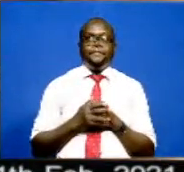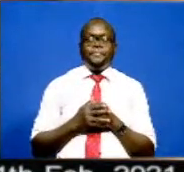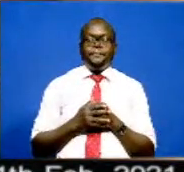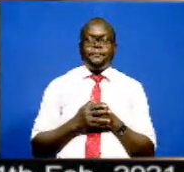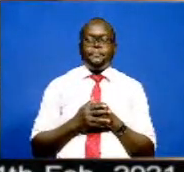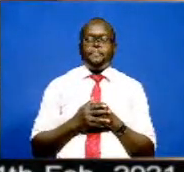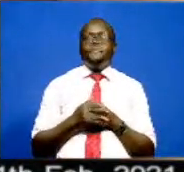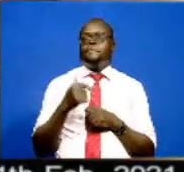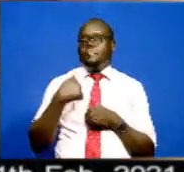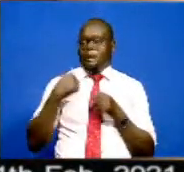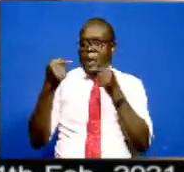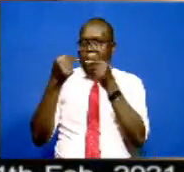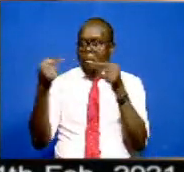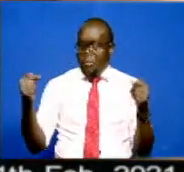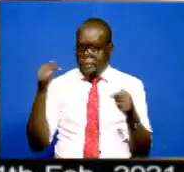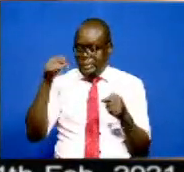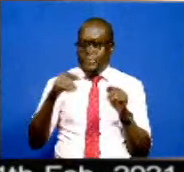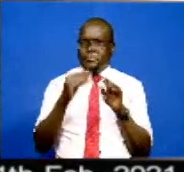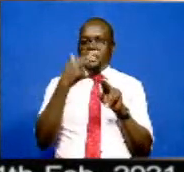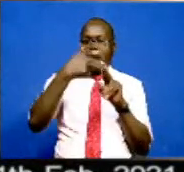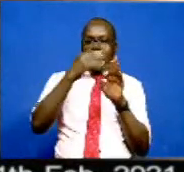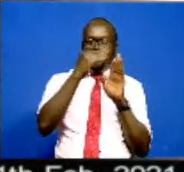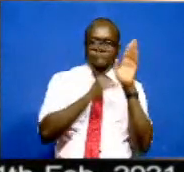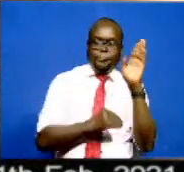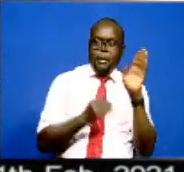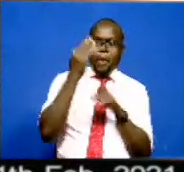I stand to oppose this